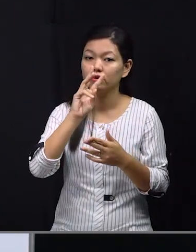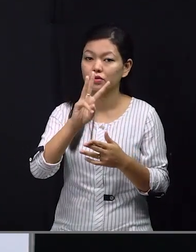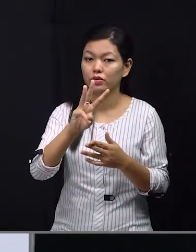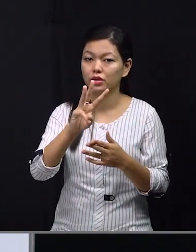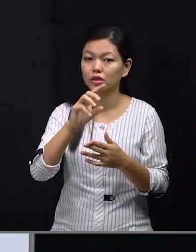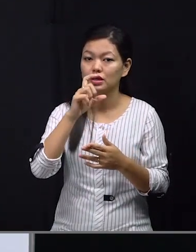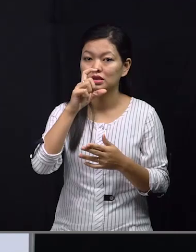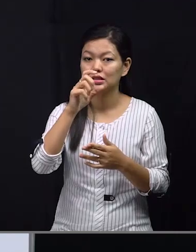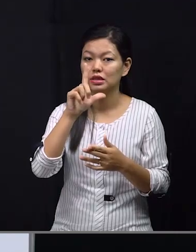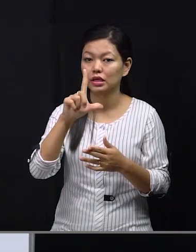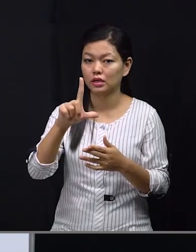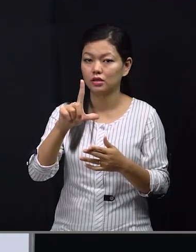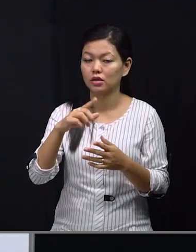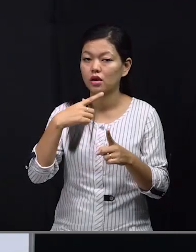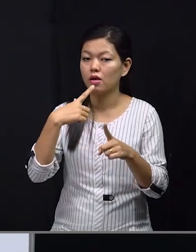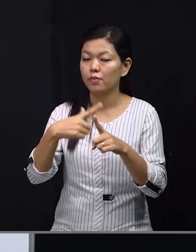para-chlorotoluene also.